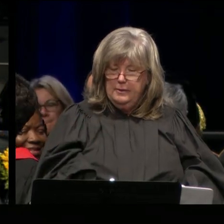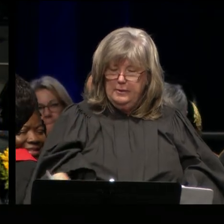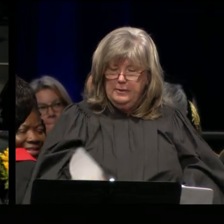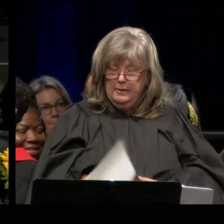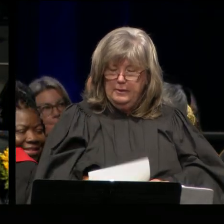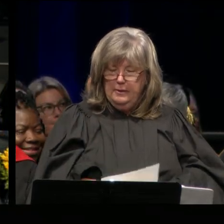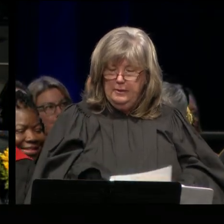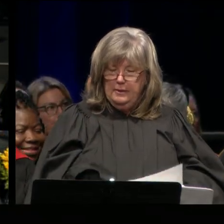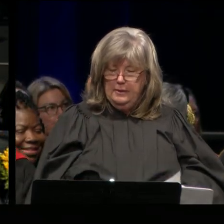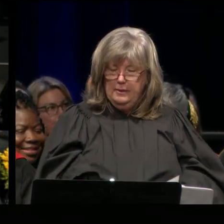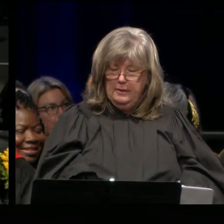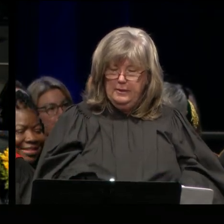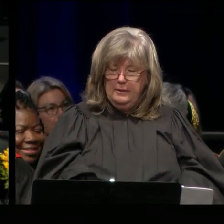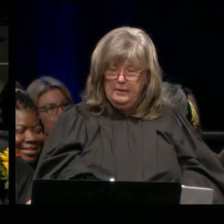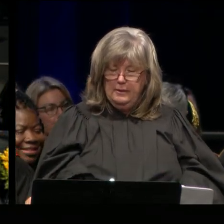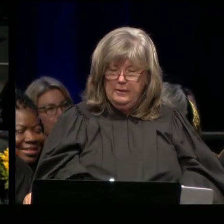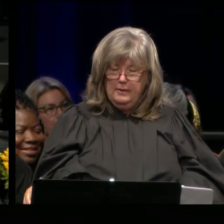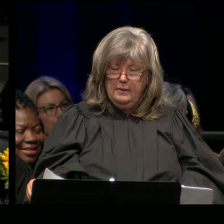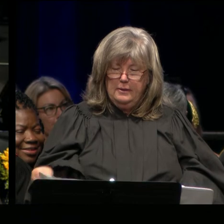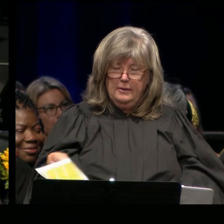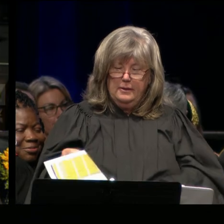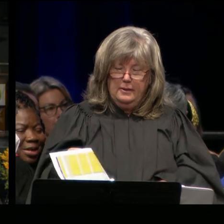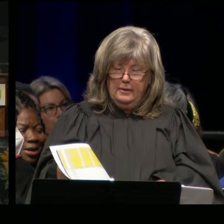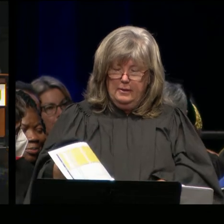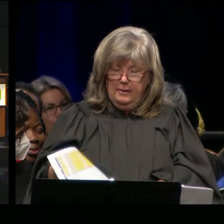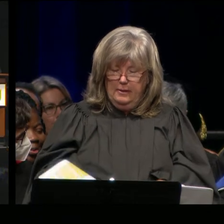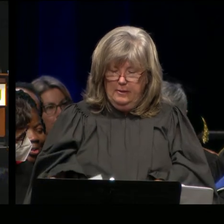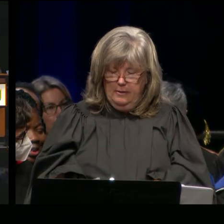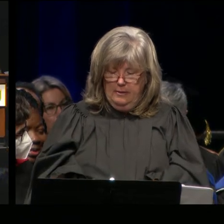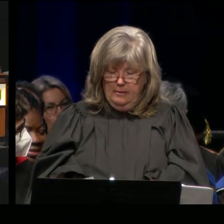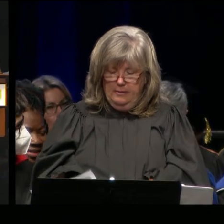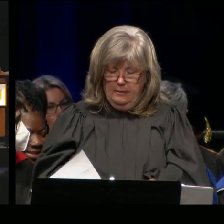Master of Engineering in Civil Engineering.